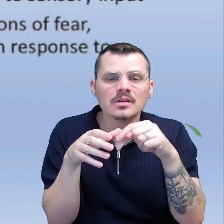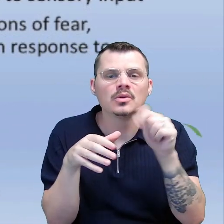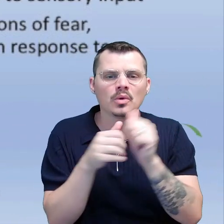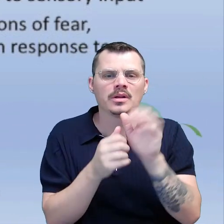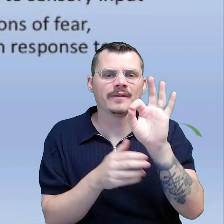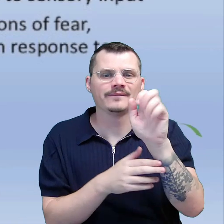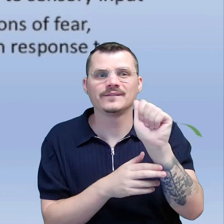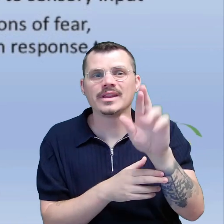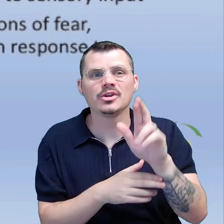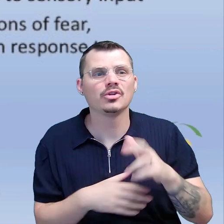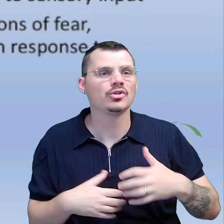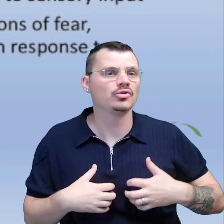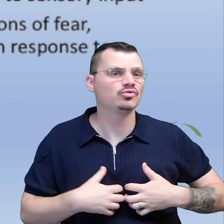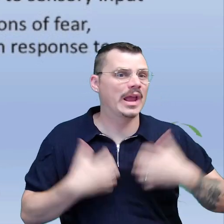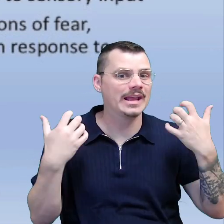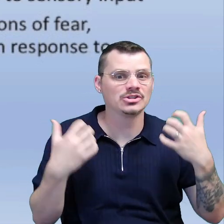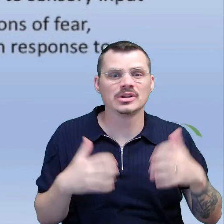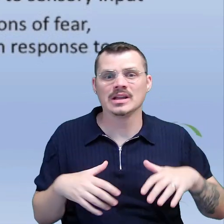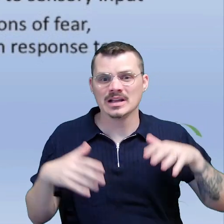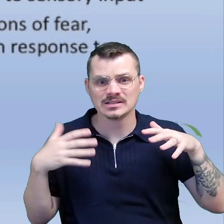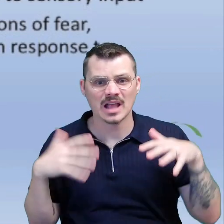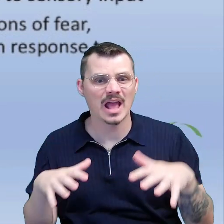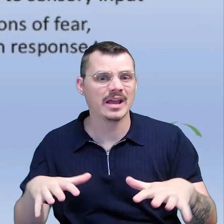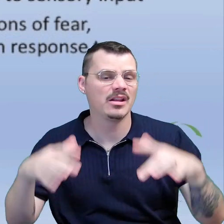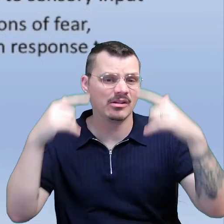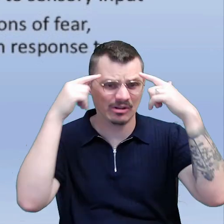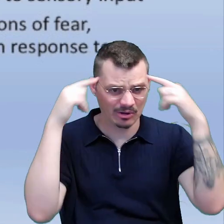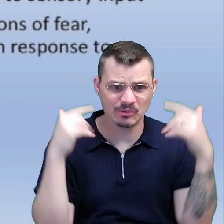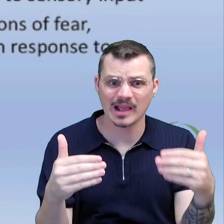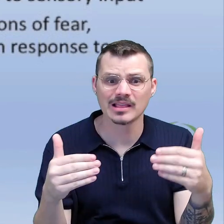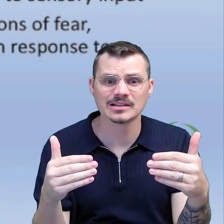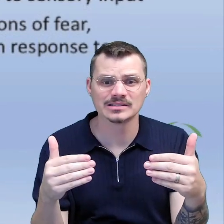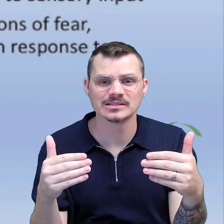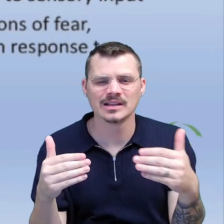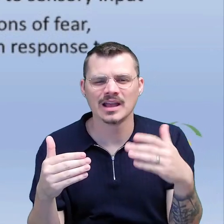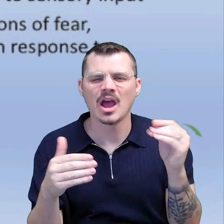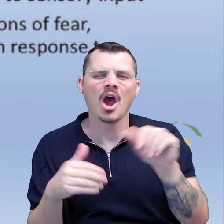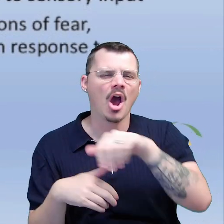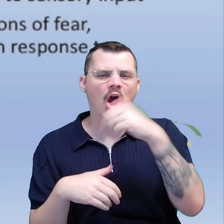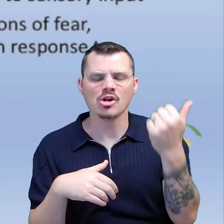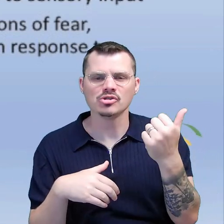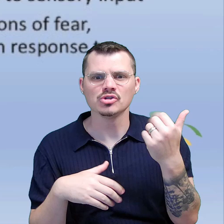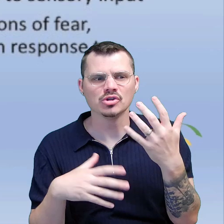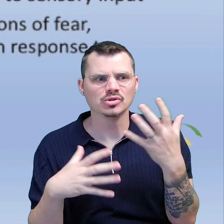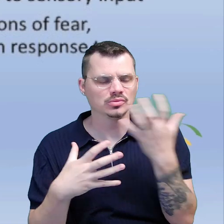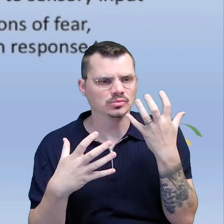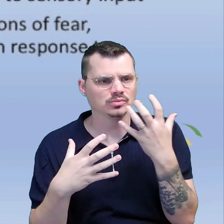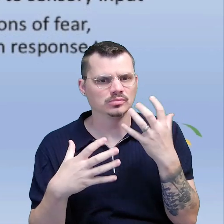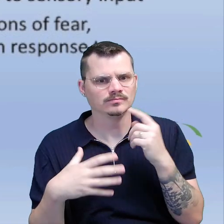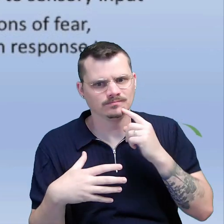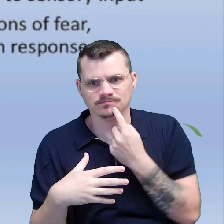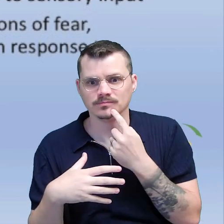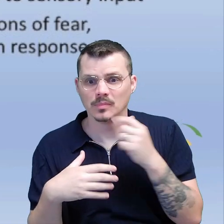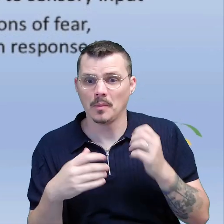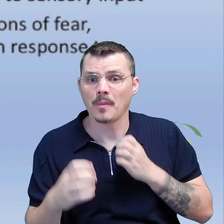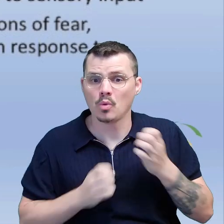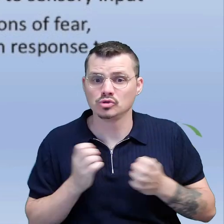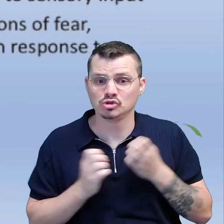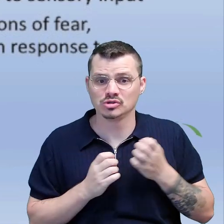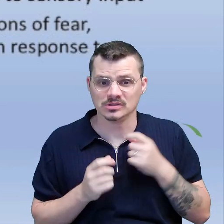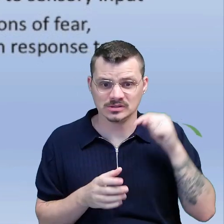with fear, rage, anxiety, recklessness, and certain other intense